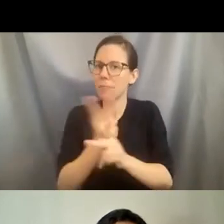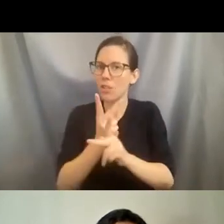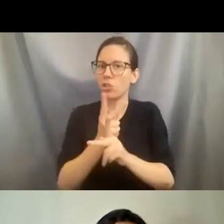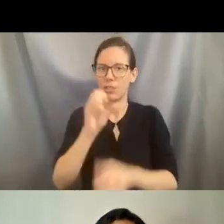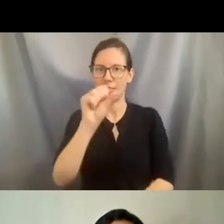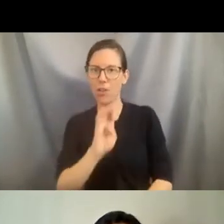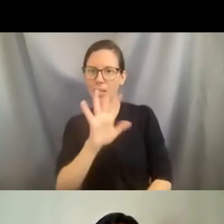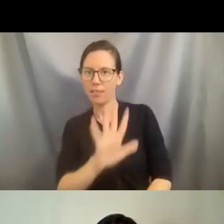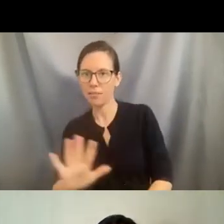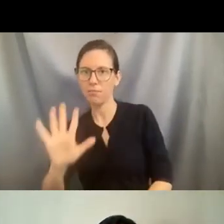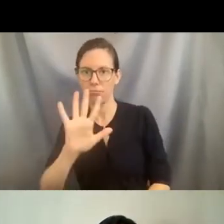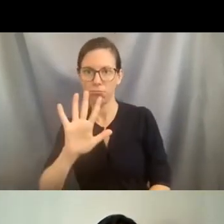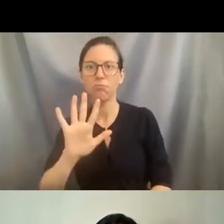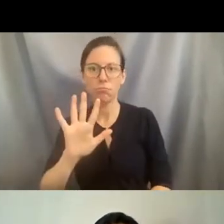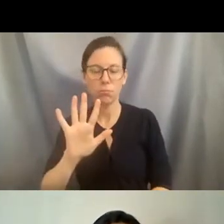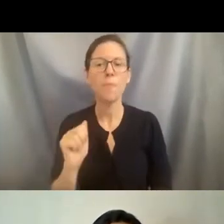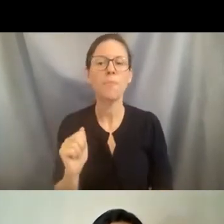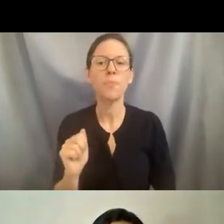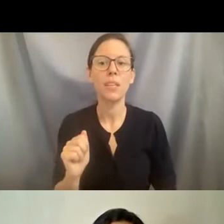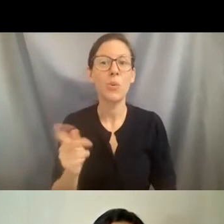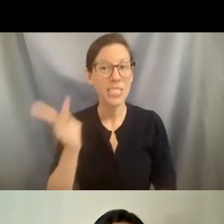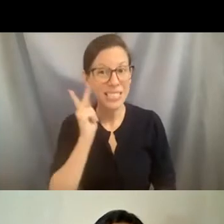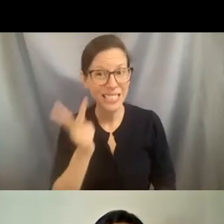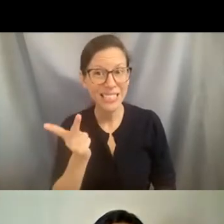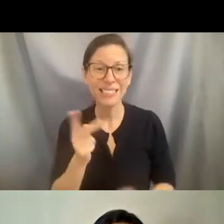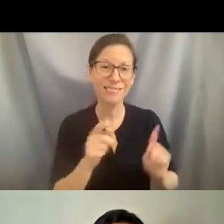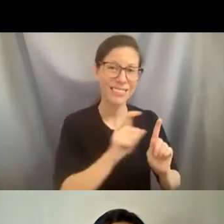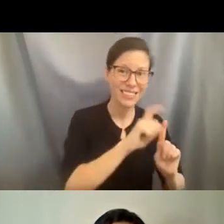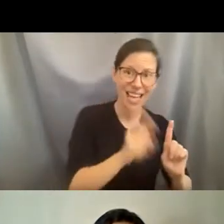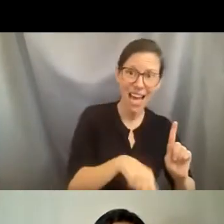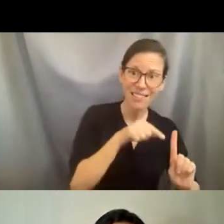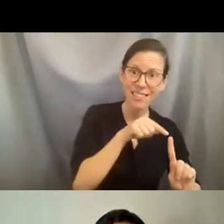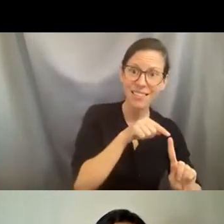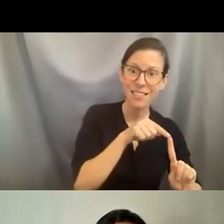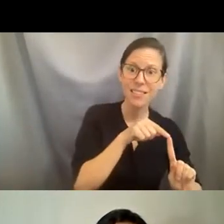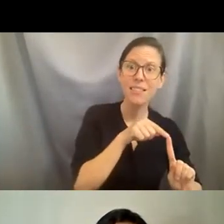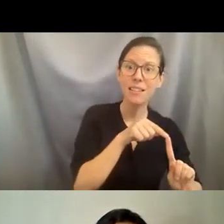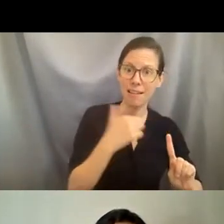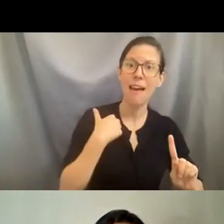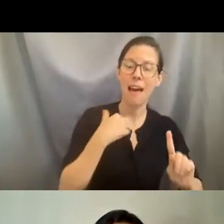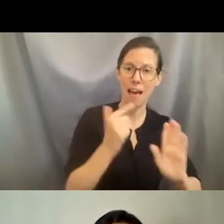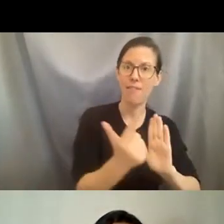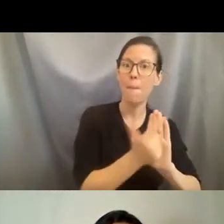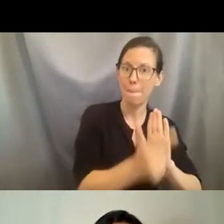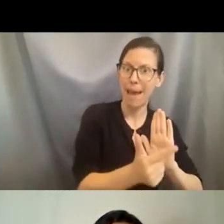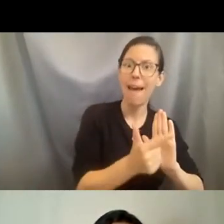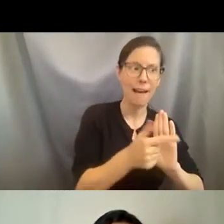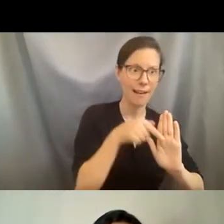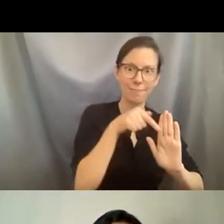have seen with even in Texas, with the ban adopted there, we have